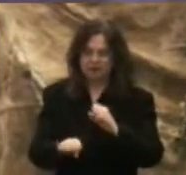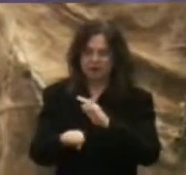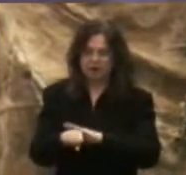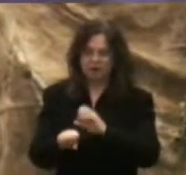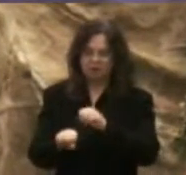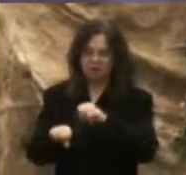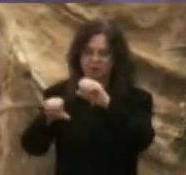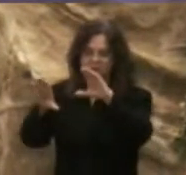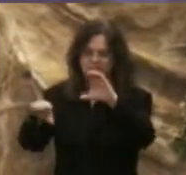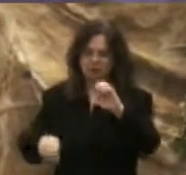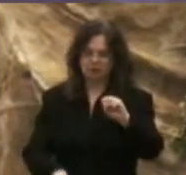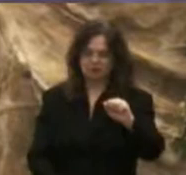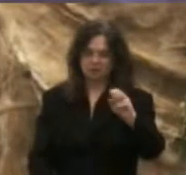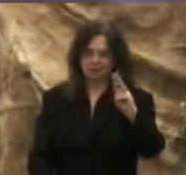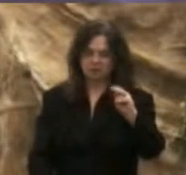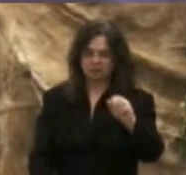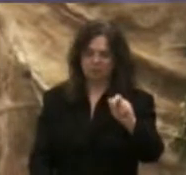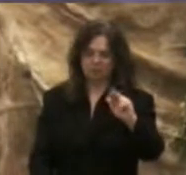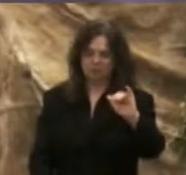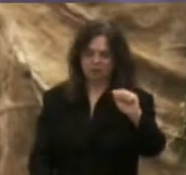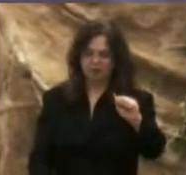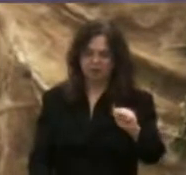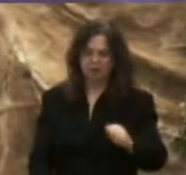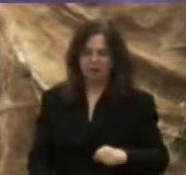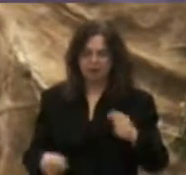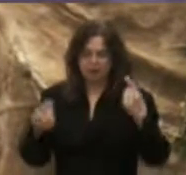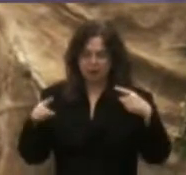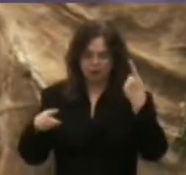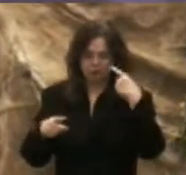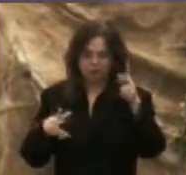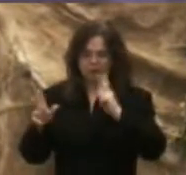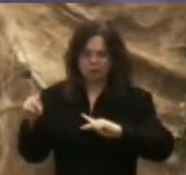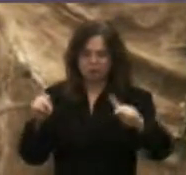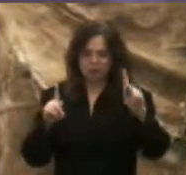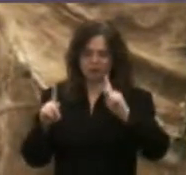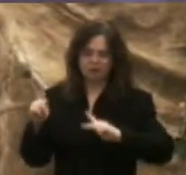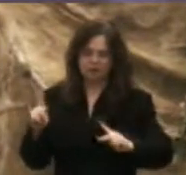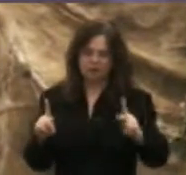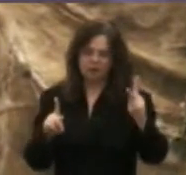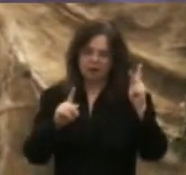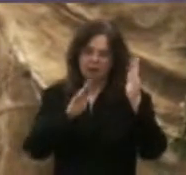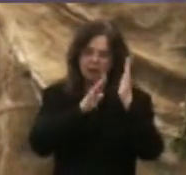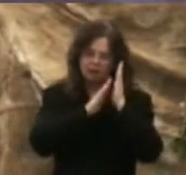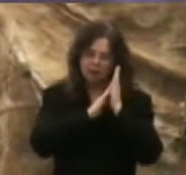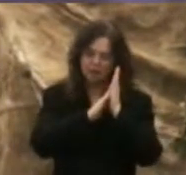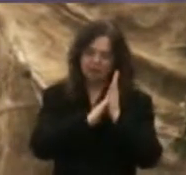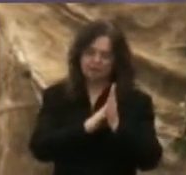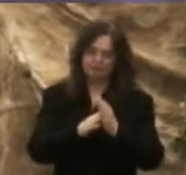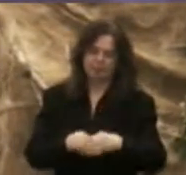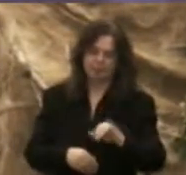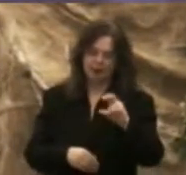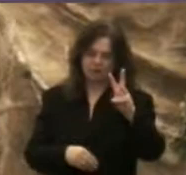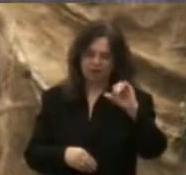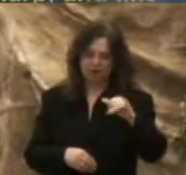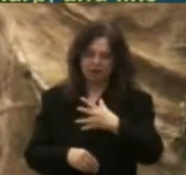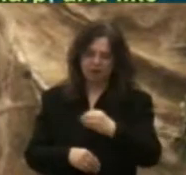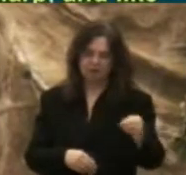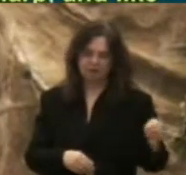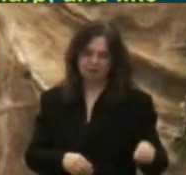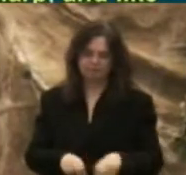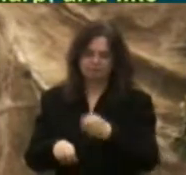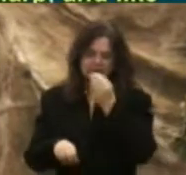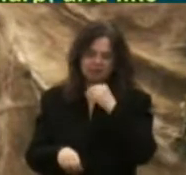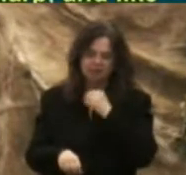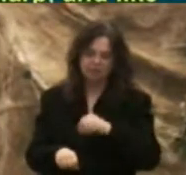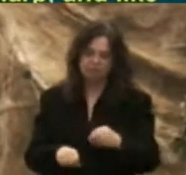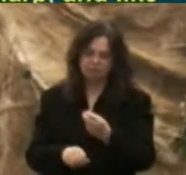Samaria. Alas, for those who lie on beds of ivory and lounge on their couches and eat lambs from